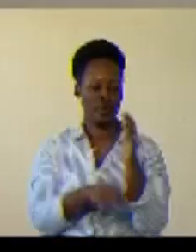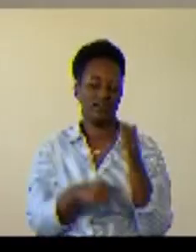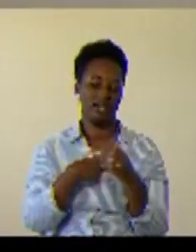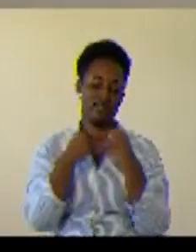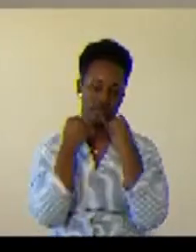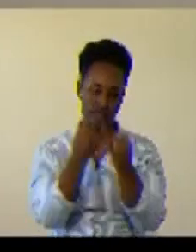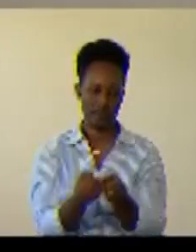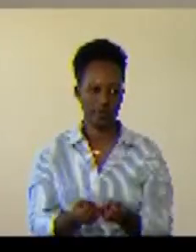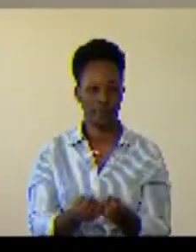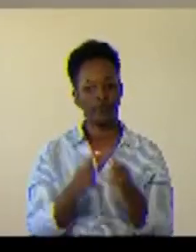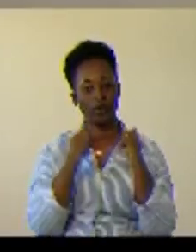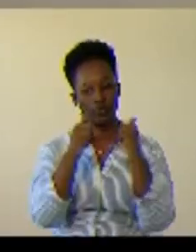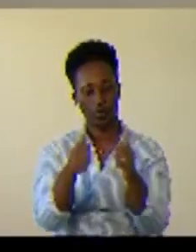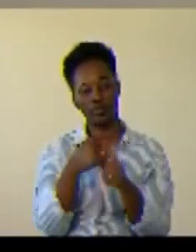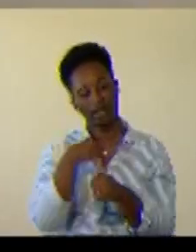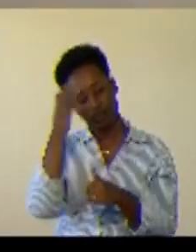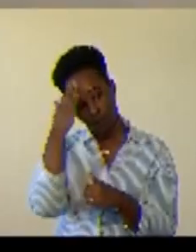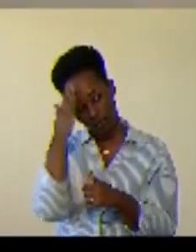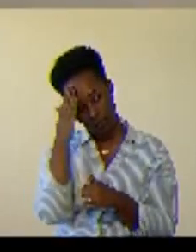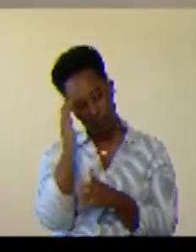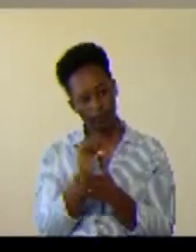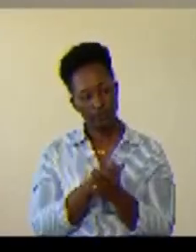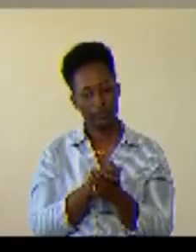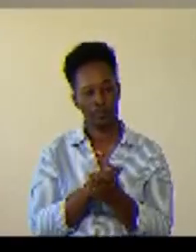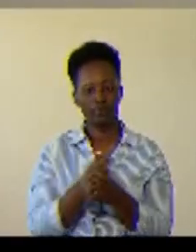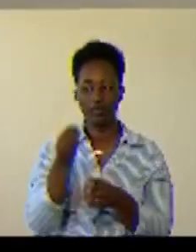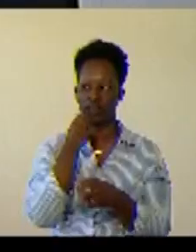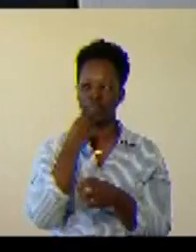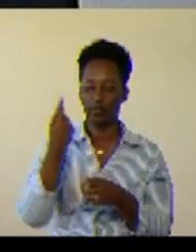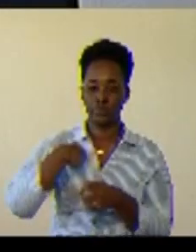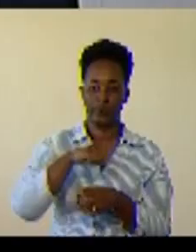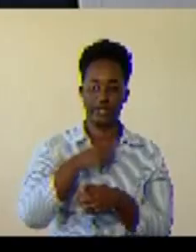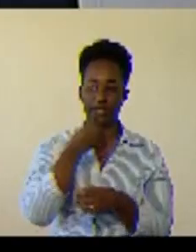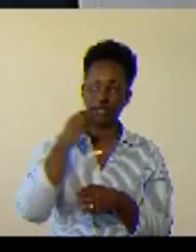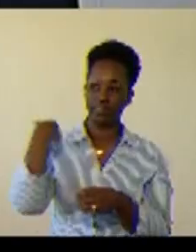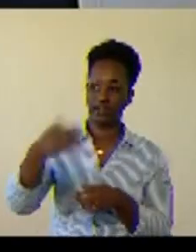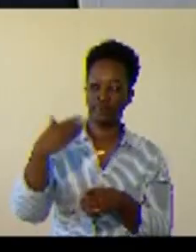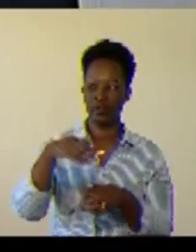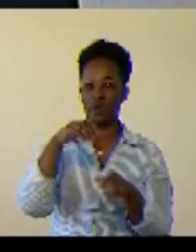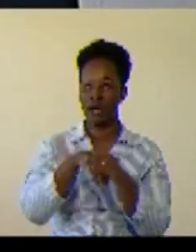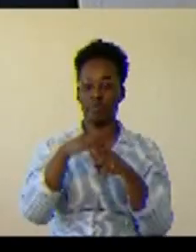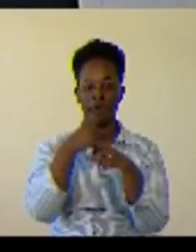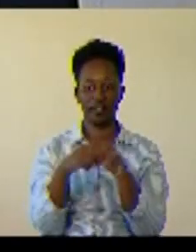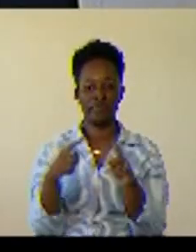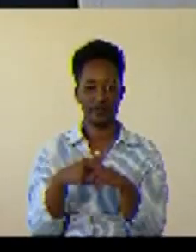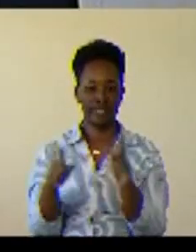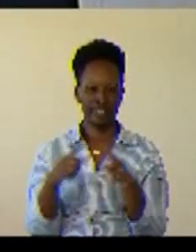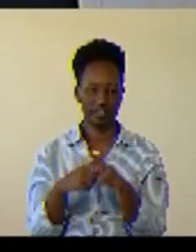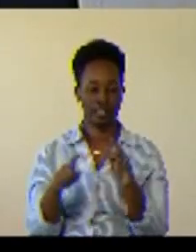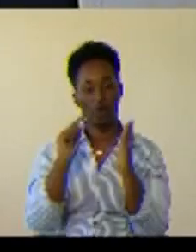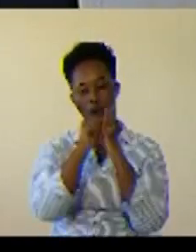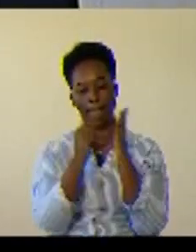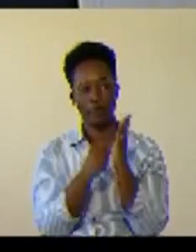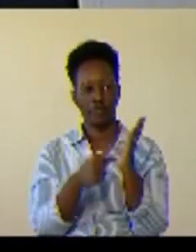Good. I know that the food we eat every day contains different kinds of different